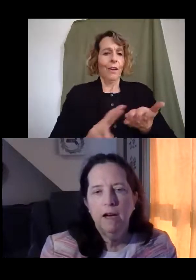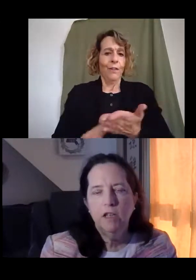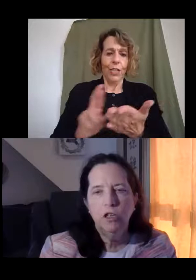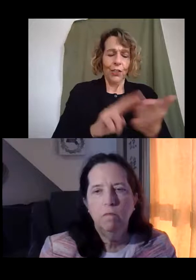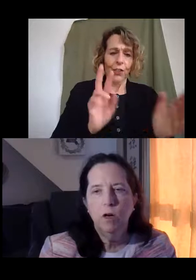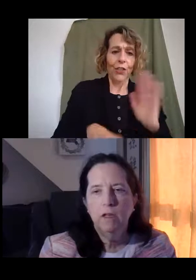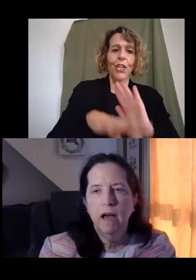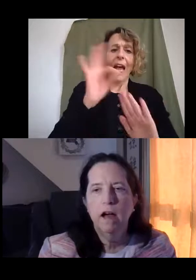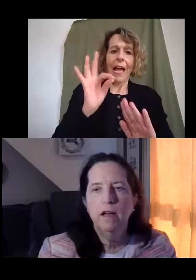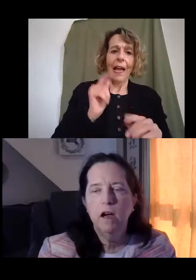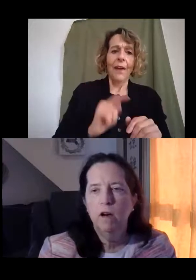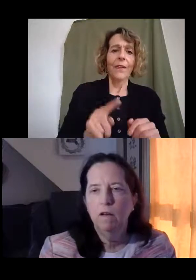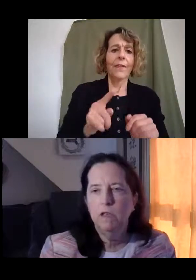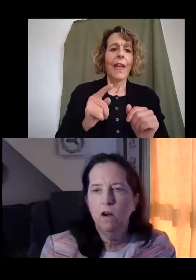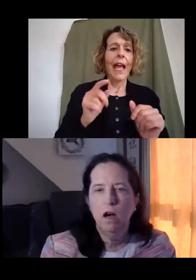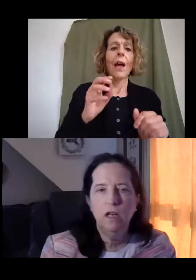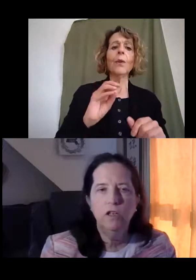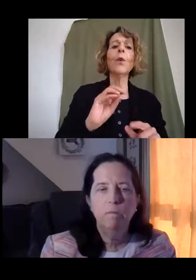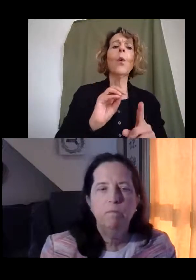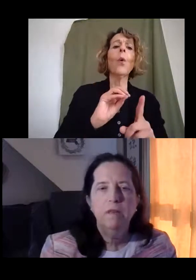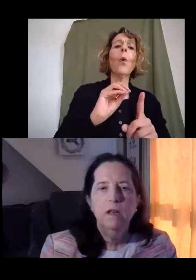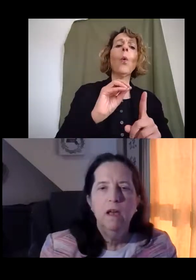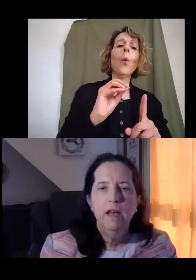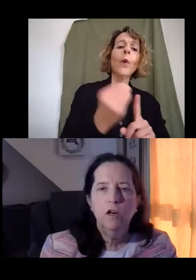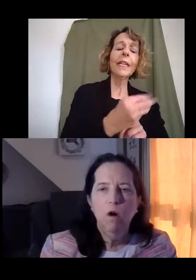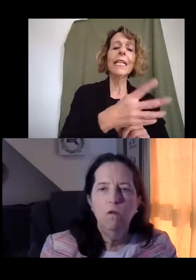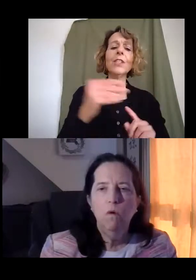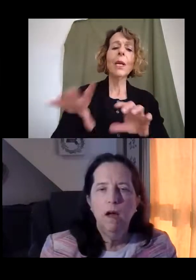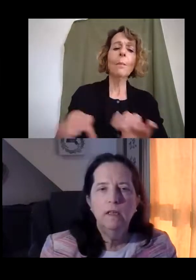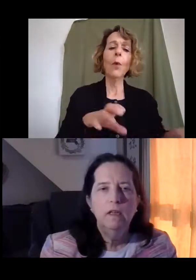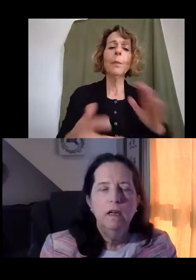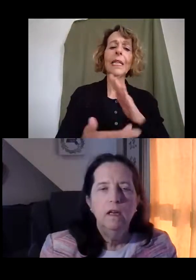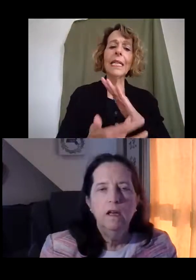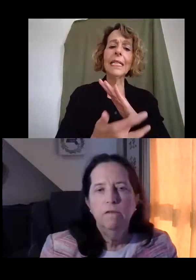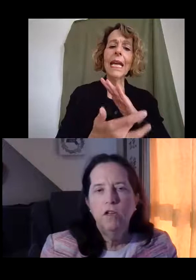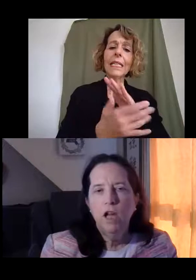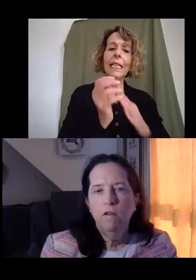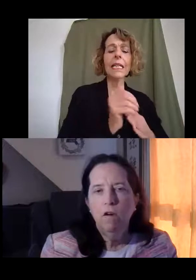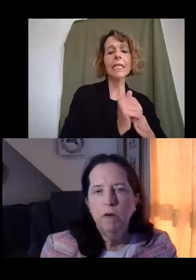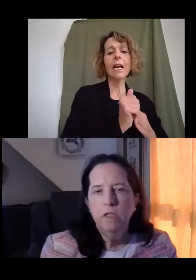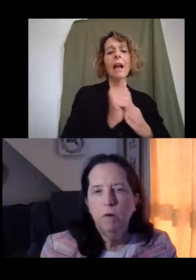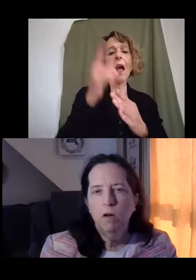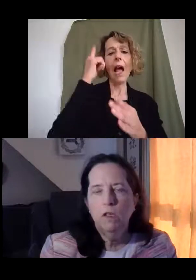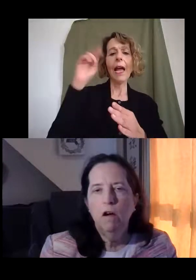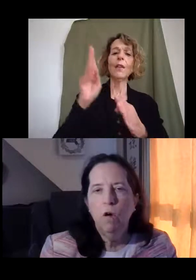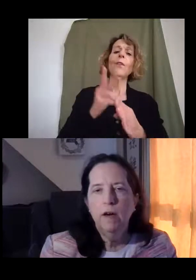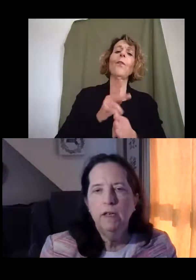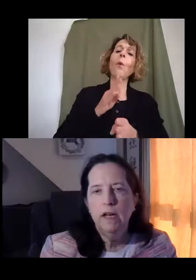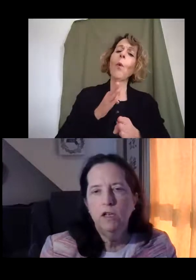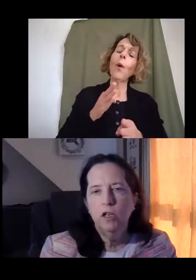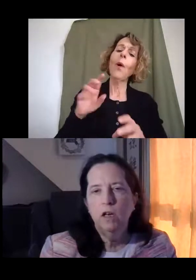for the practitioner book that I got when I was in college. And the quote was, if the general principles